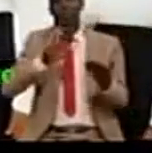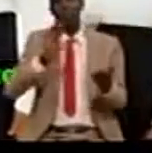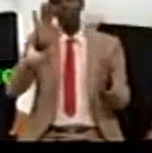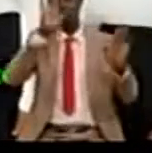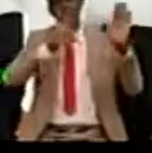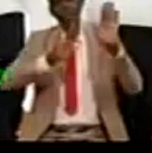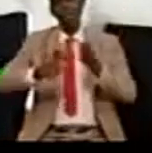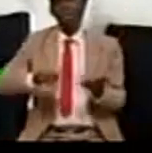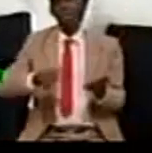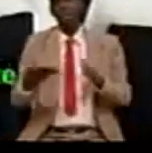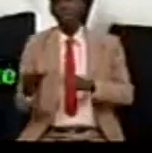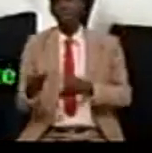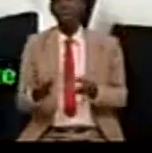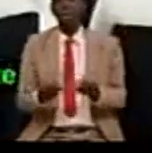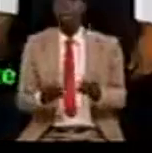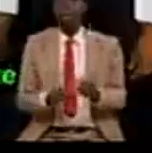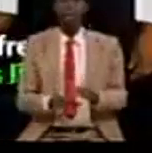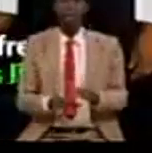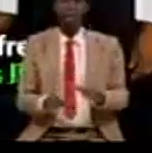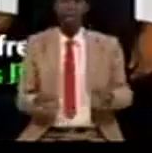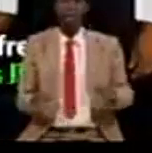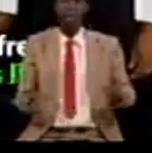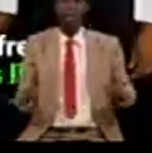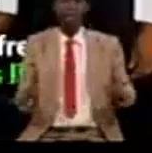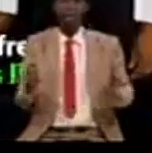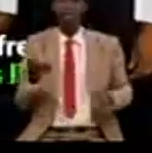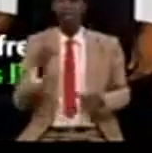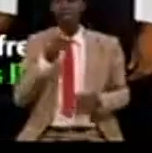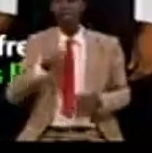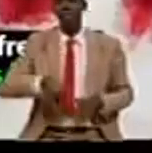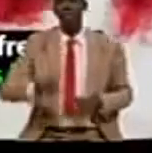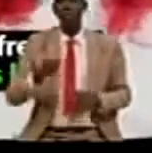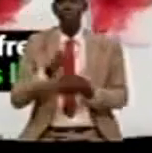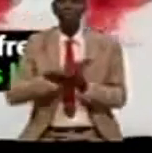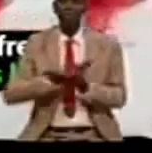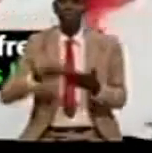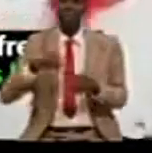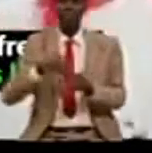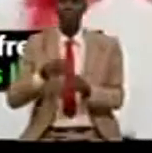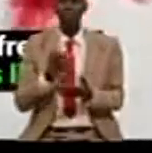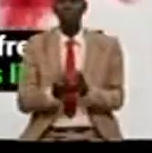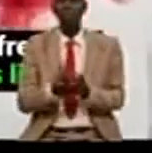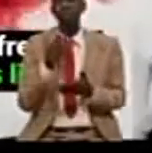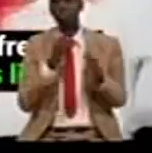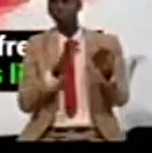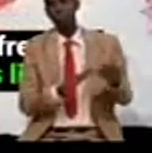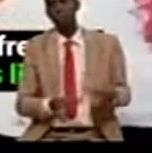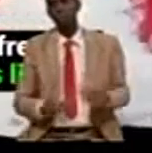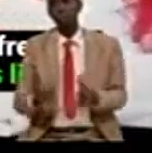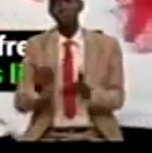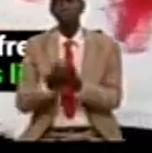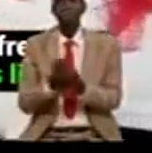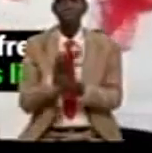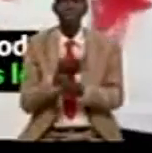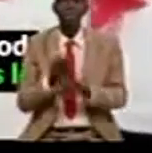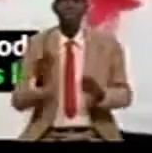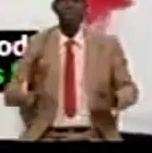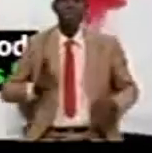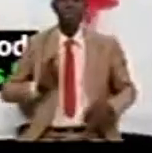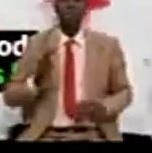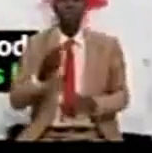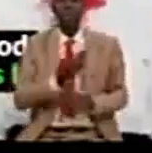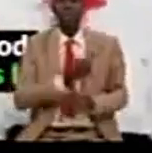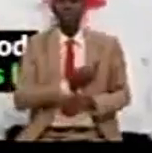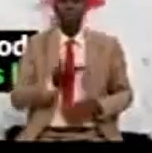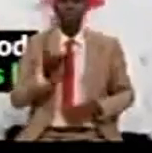troubled dying land. There's still cleansing in that crimson stream that frees us.